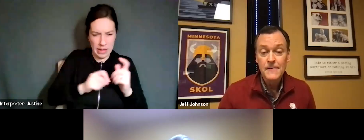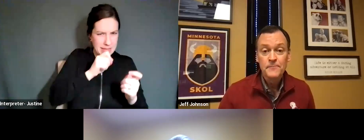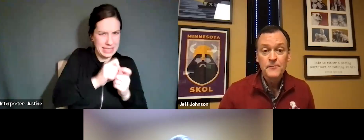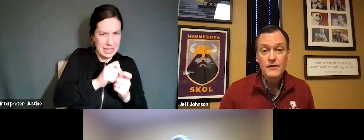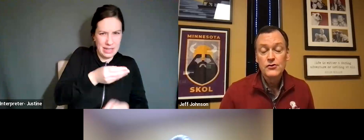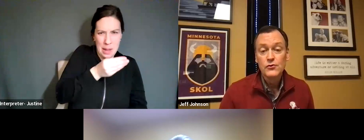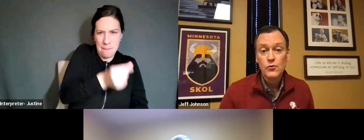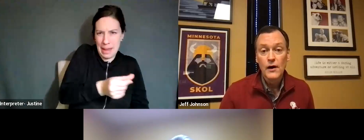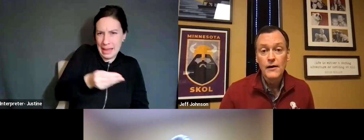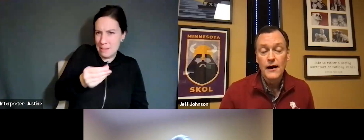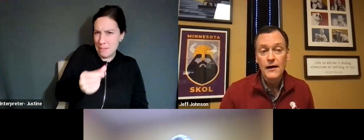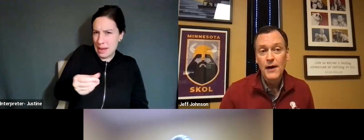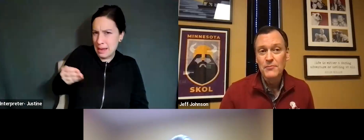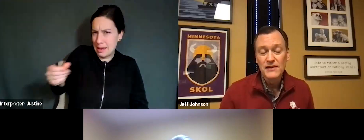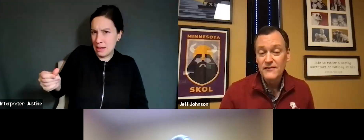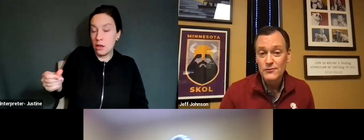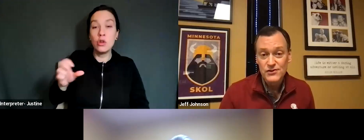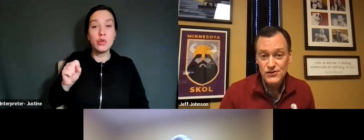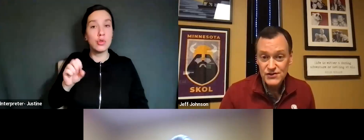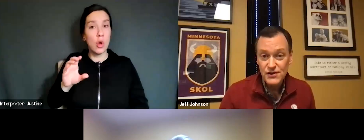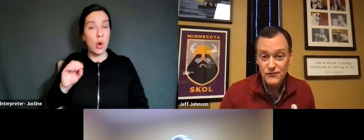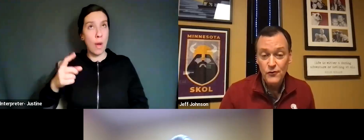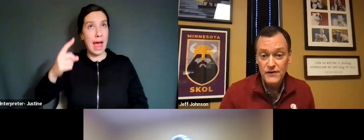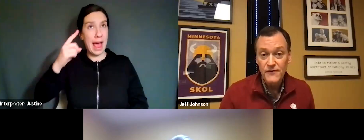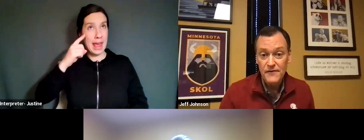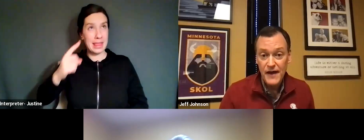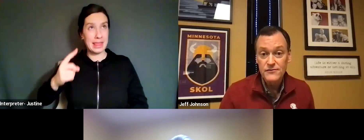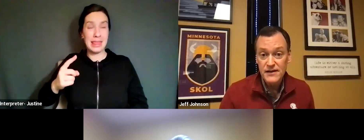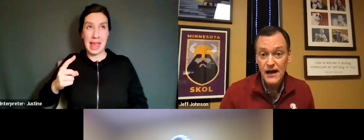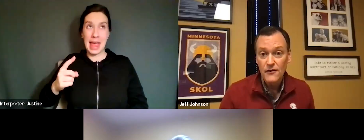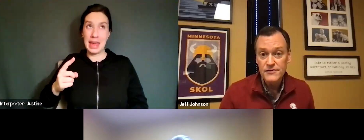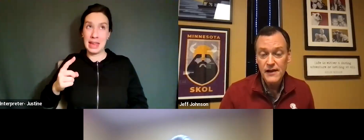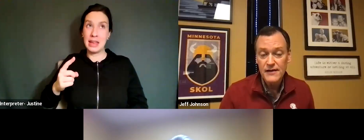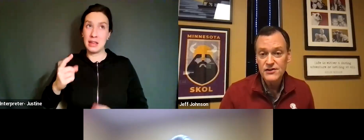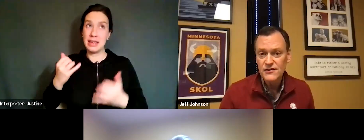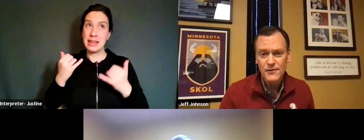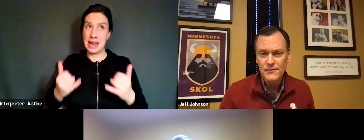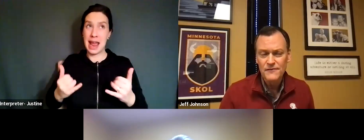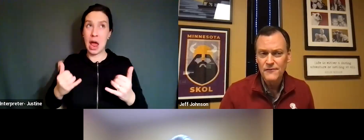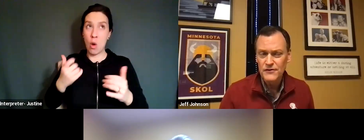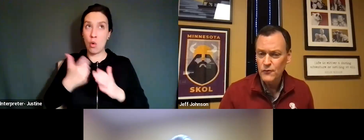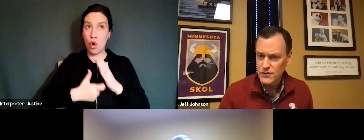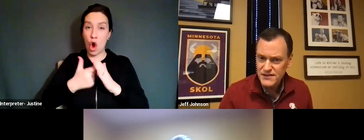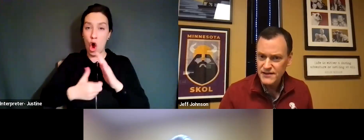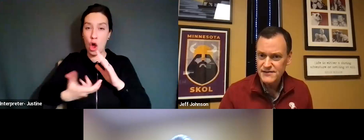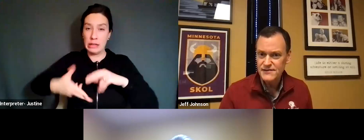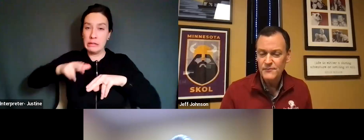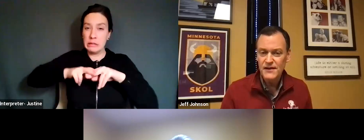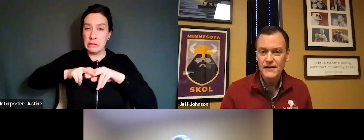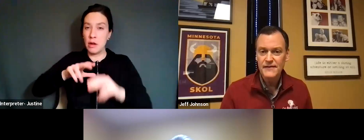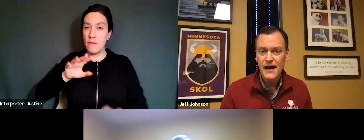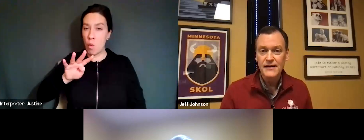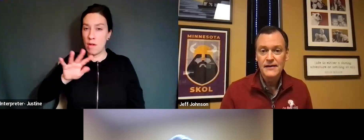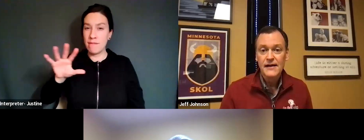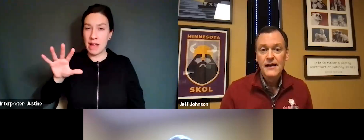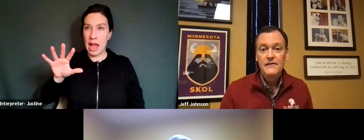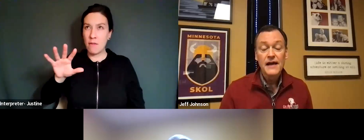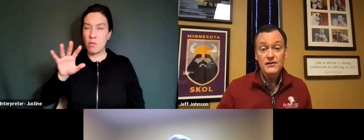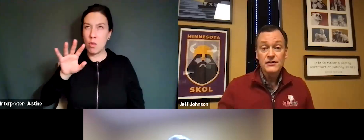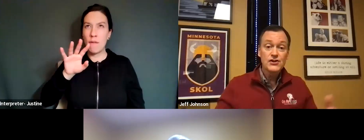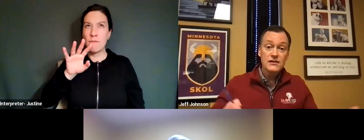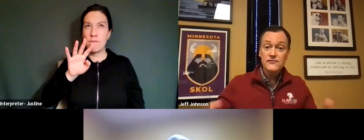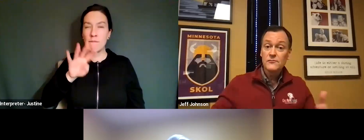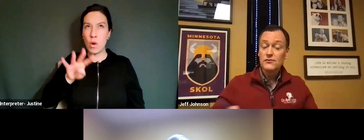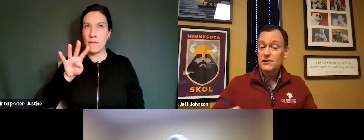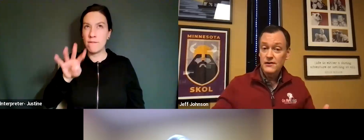risen to, I believe it was just under $45,000 last year. It might've been 44.6, something like that.